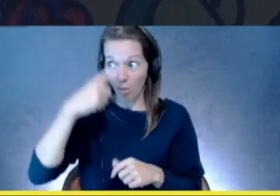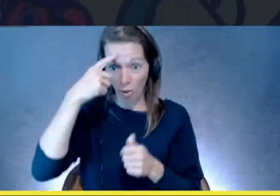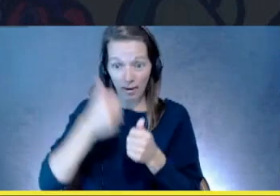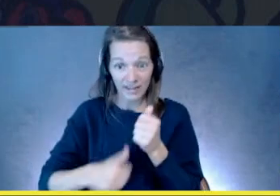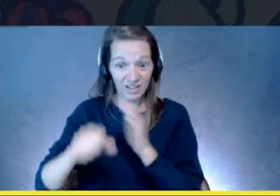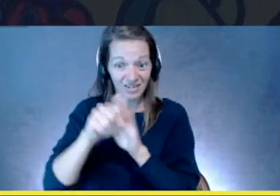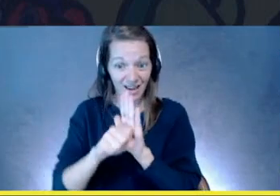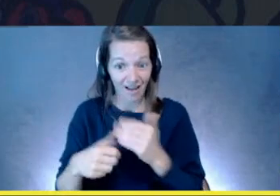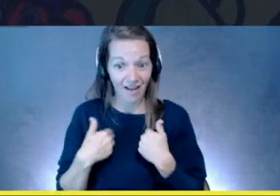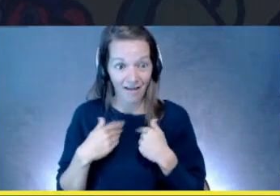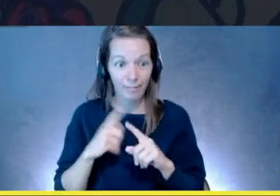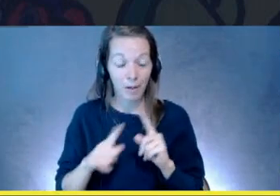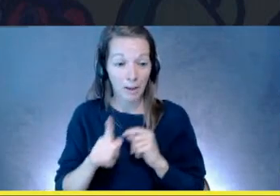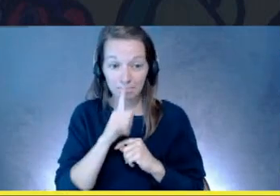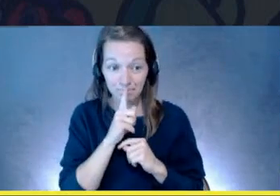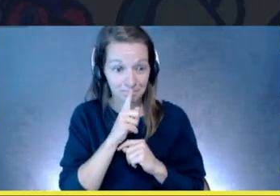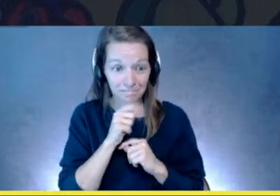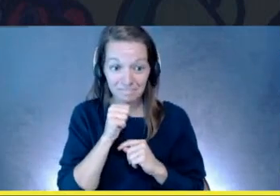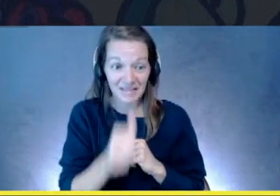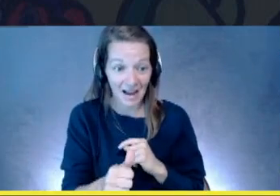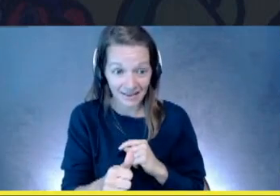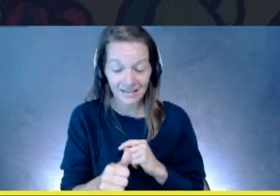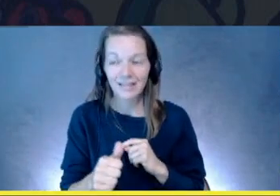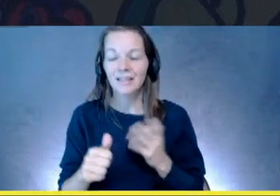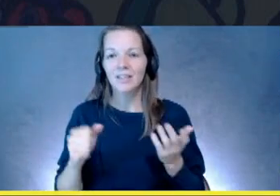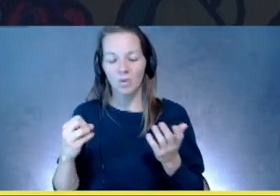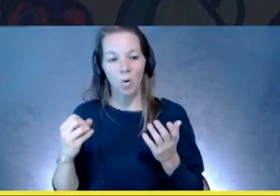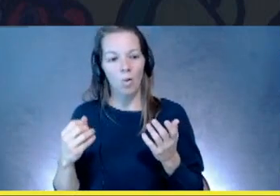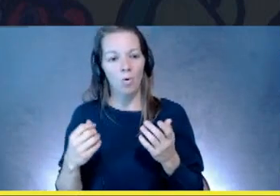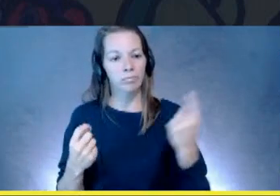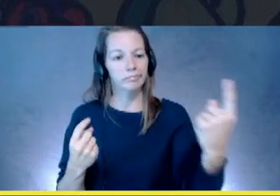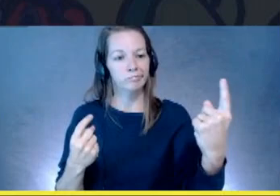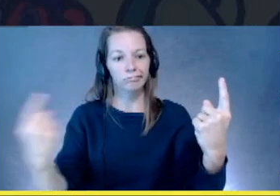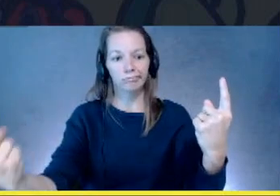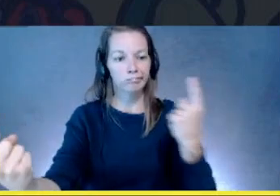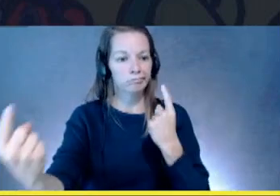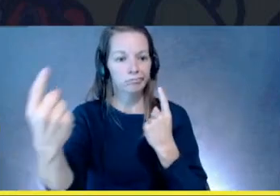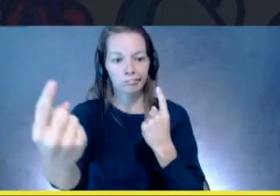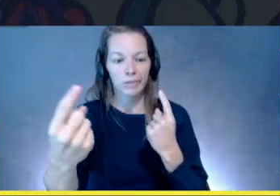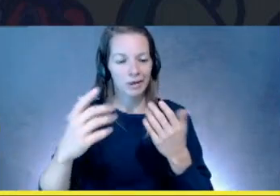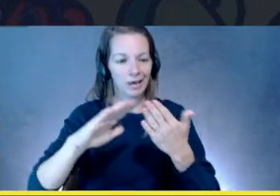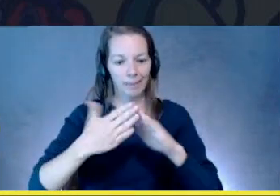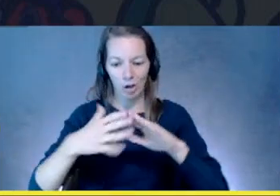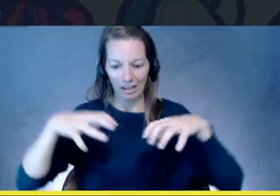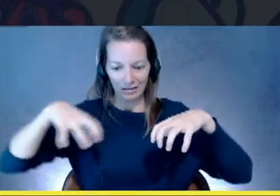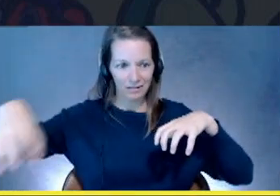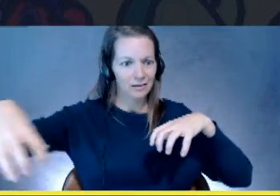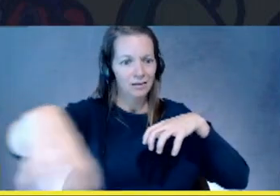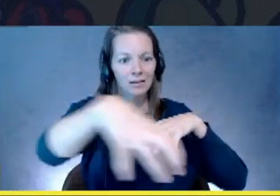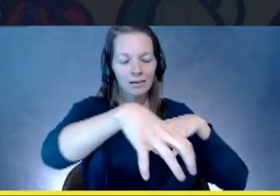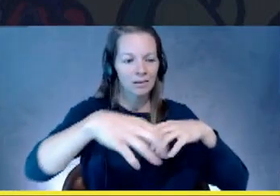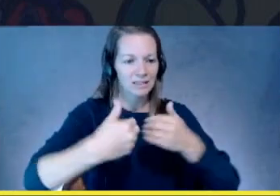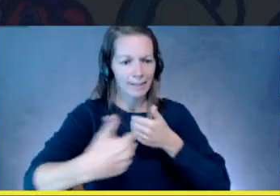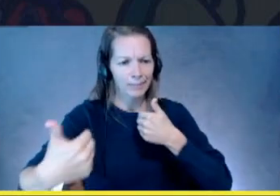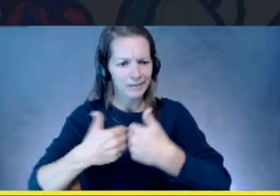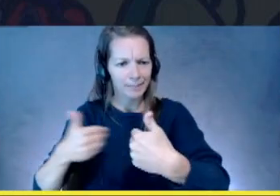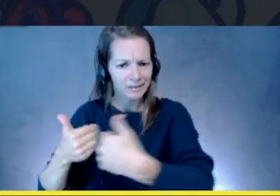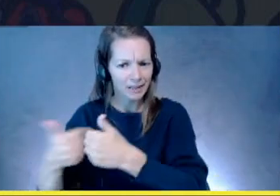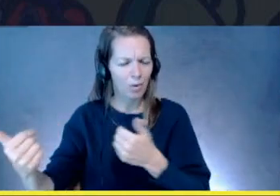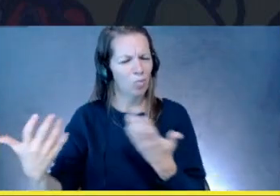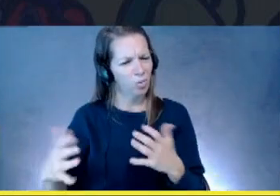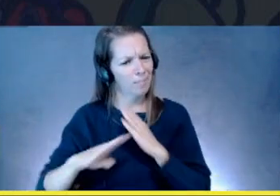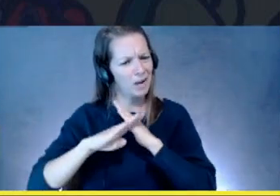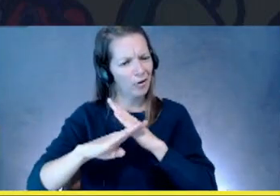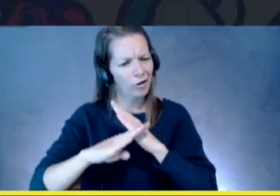around and it isn't that common. And so the siloing of different communities within the disability community, I think, is a real barrier. On the one hand, you